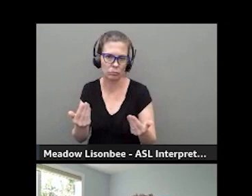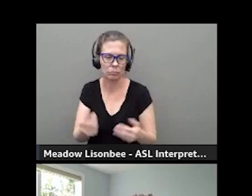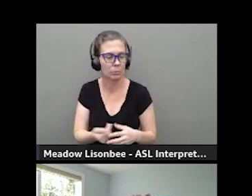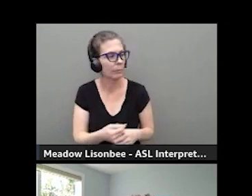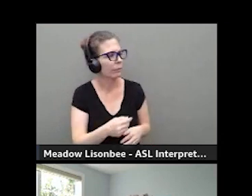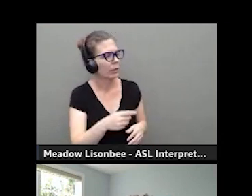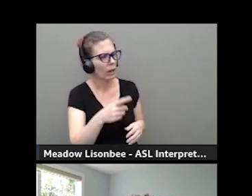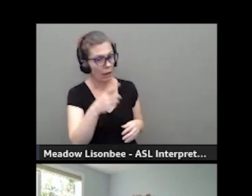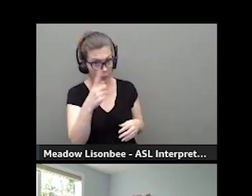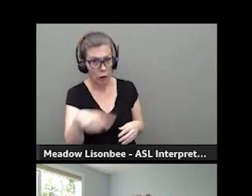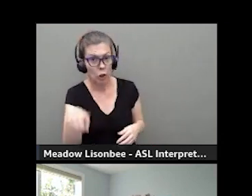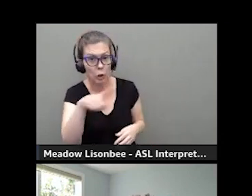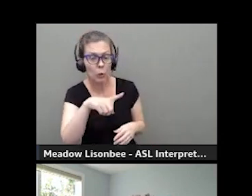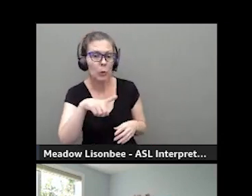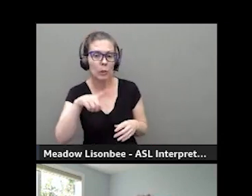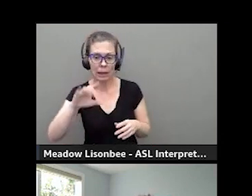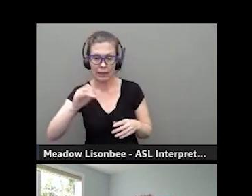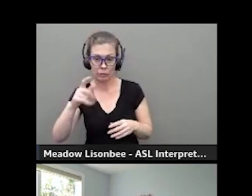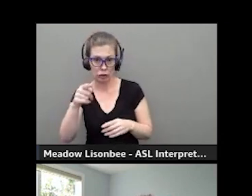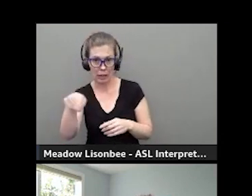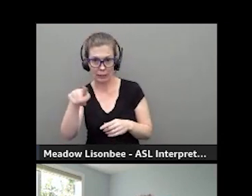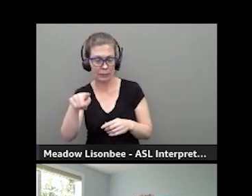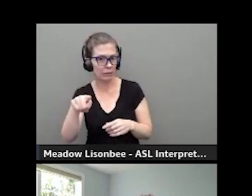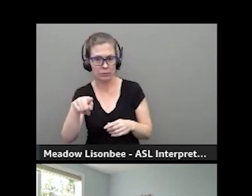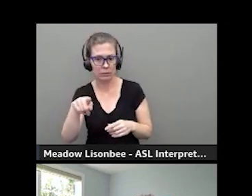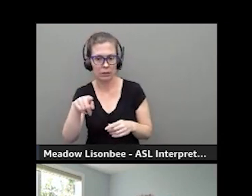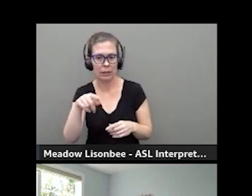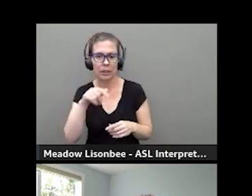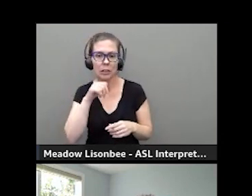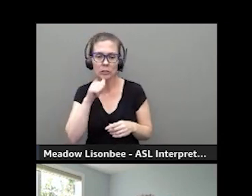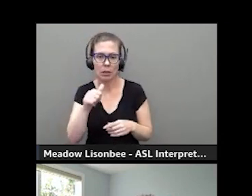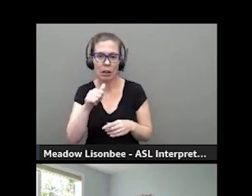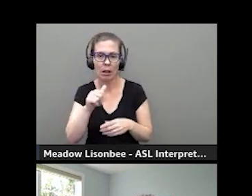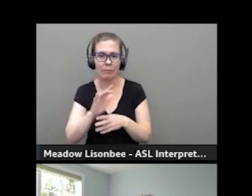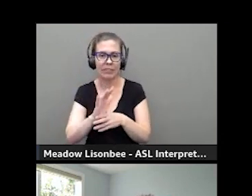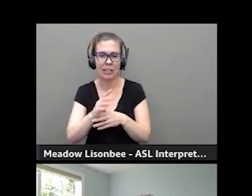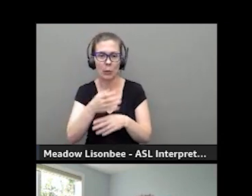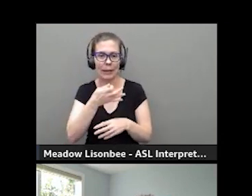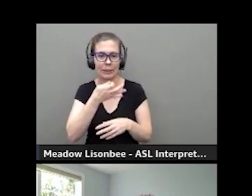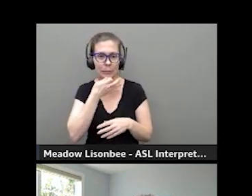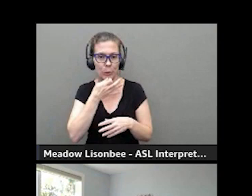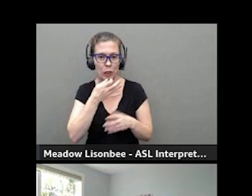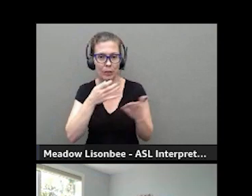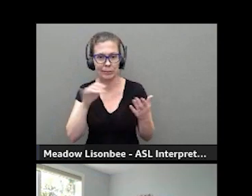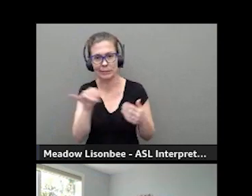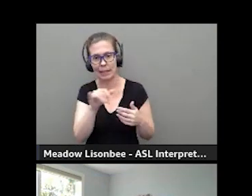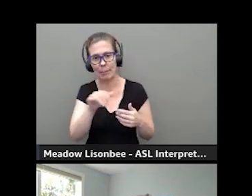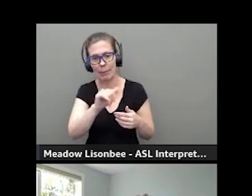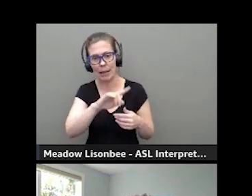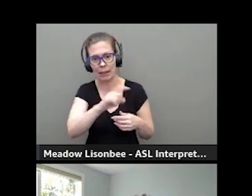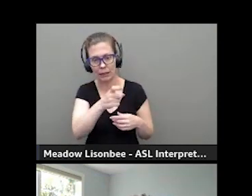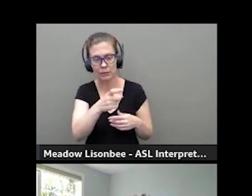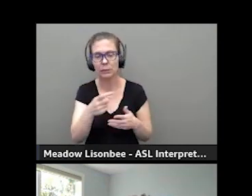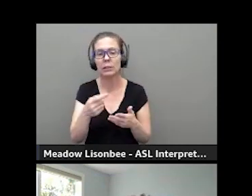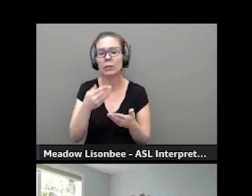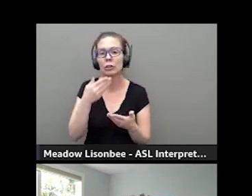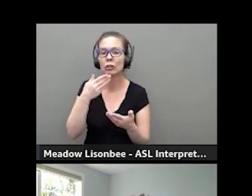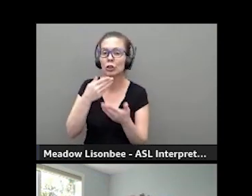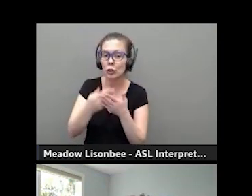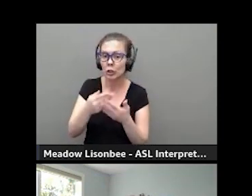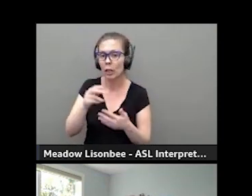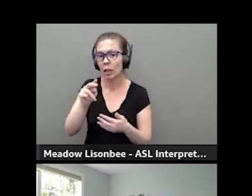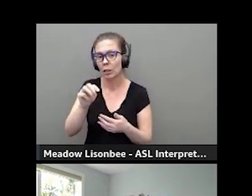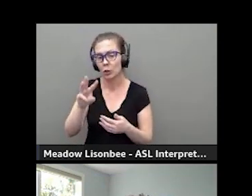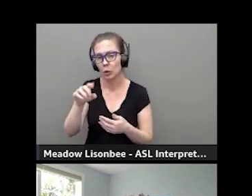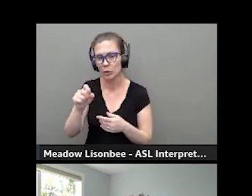for those of you in the chat who are not video experts, like someone like Alex, the good news is all of those